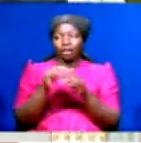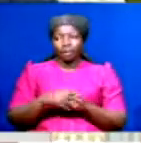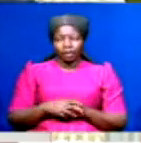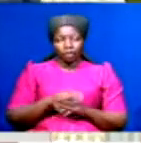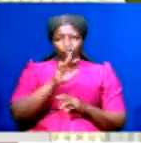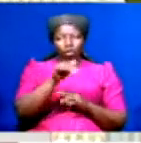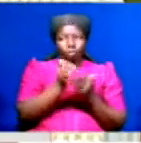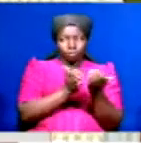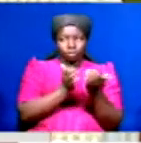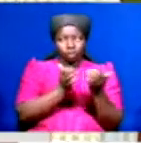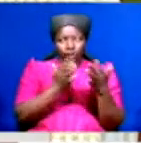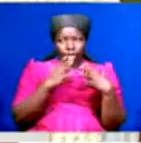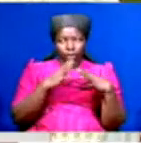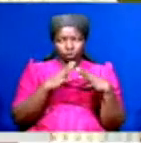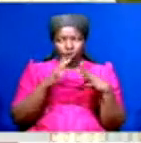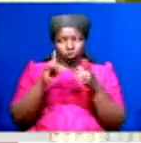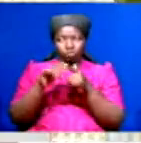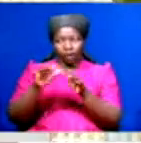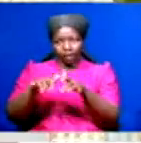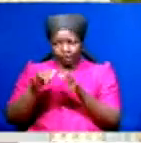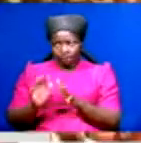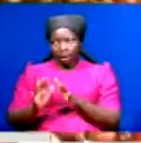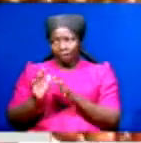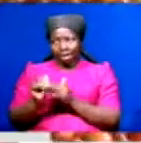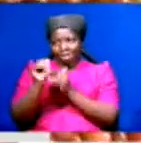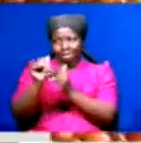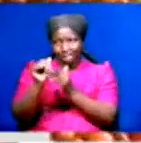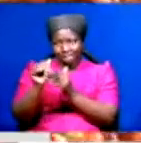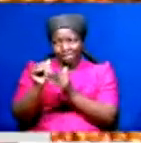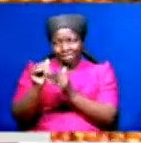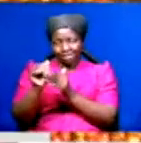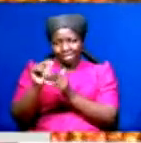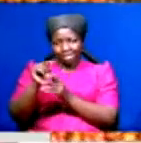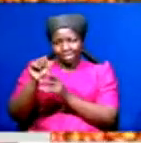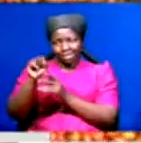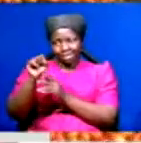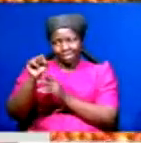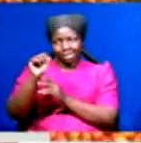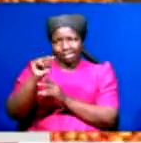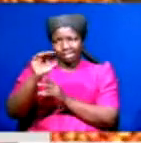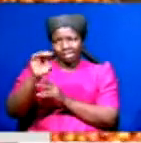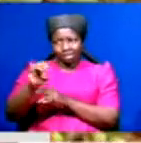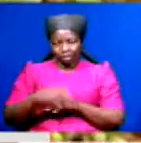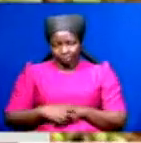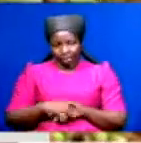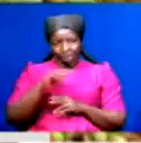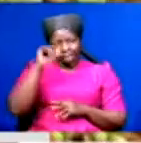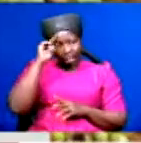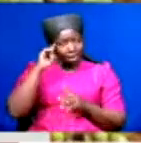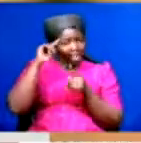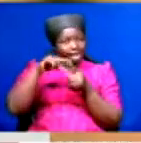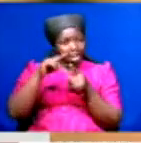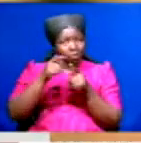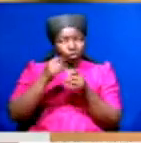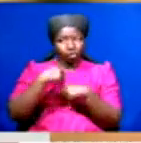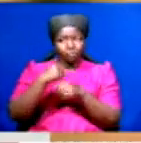to a farmer-driven Nairobi Coffee Exchange. The government is also seeking to create more seats for farmers on the board